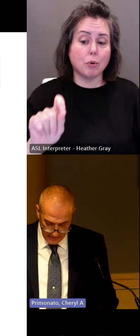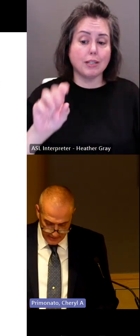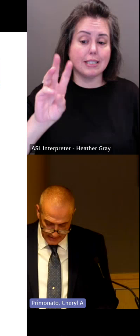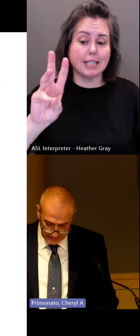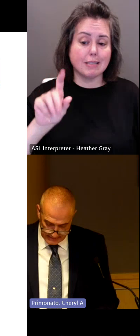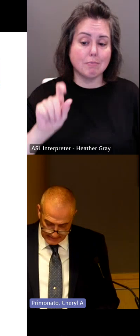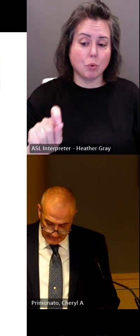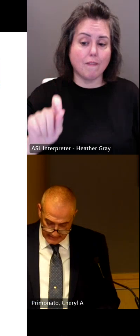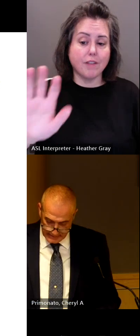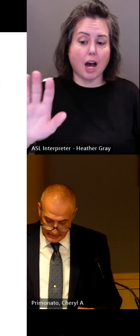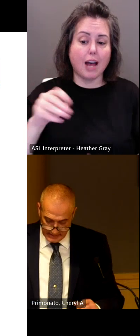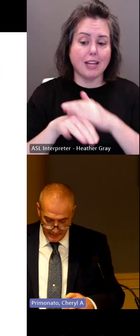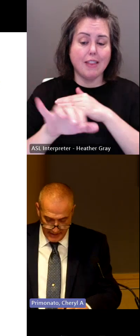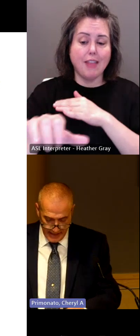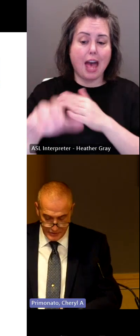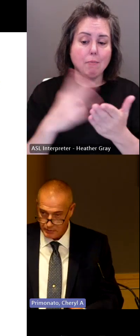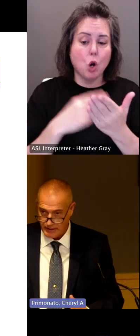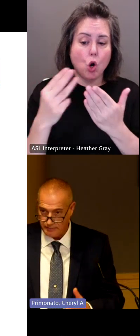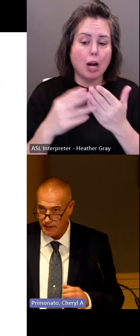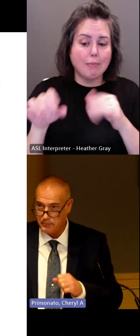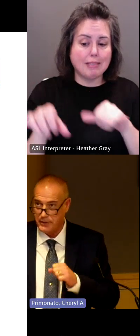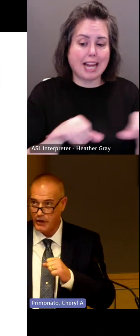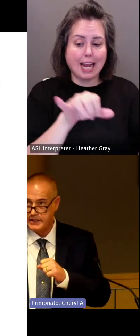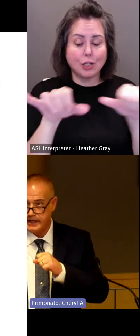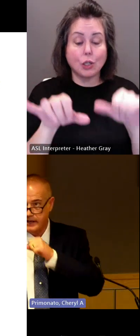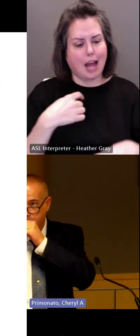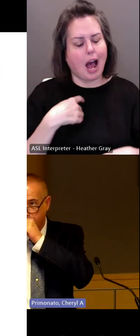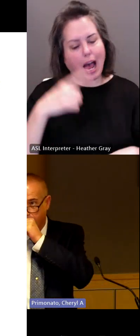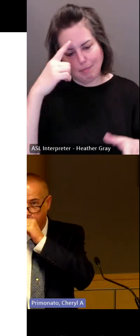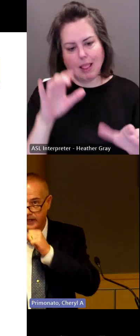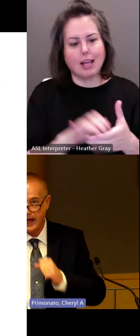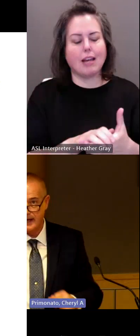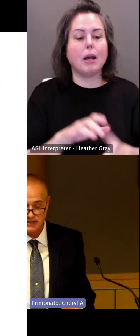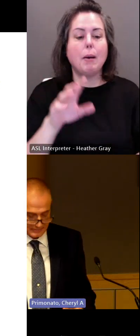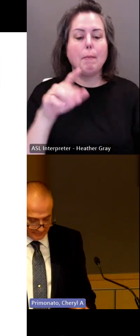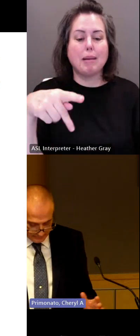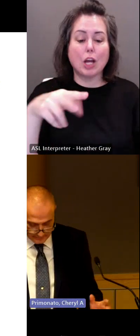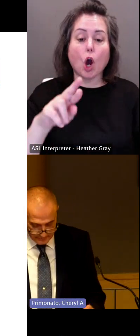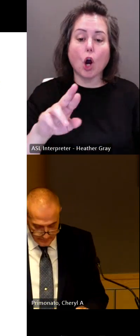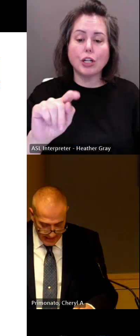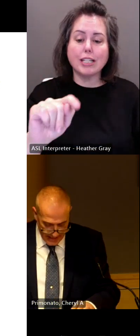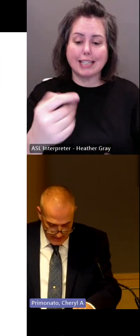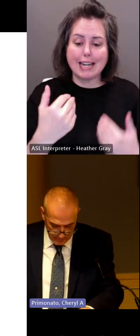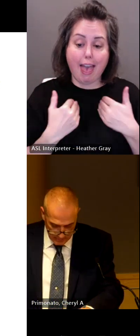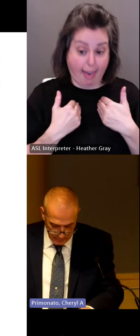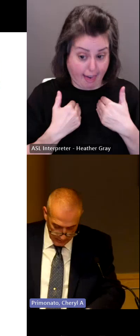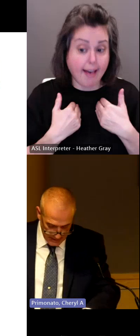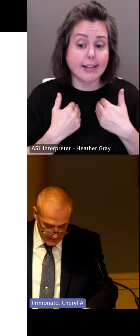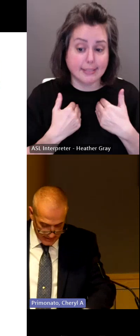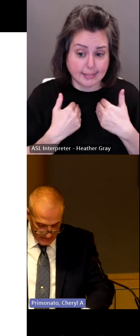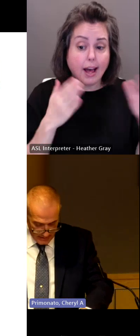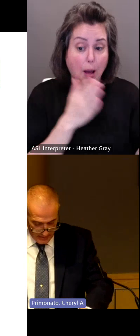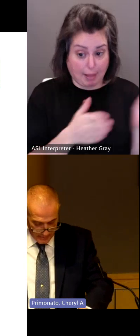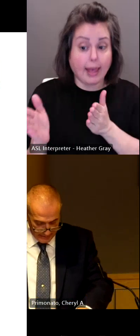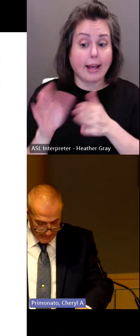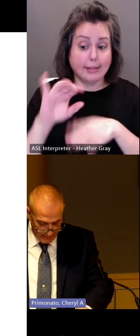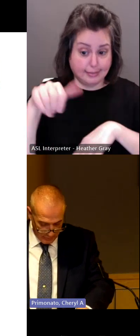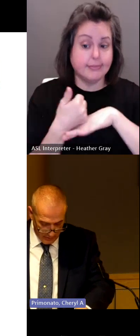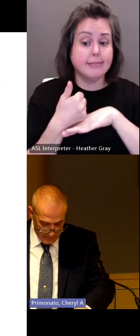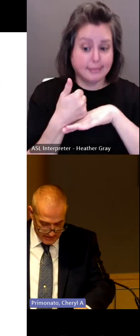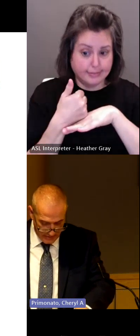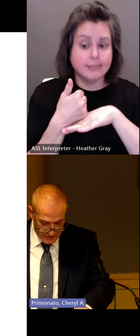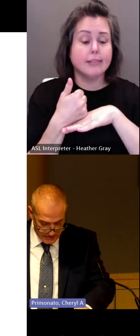program standard. And I do believe PRT has a plan in place,